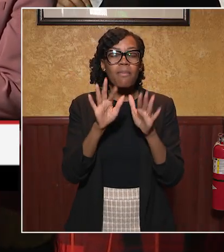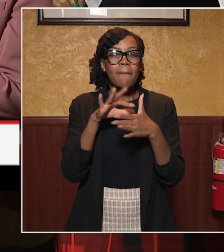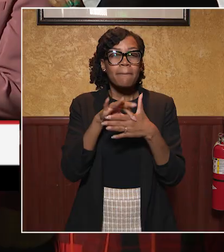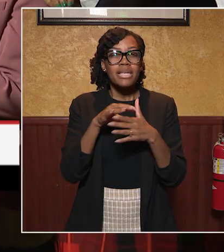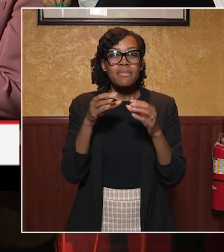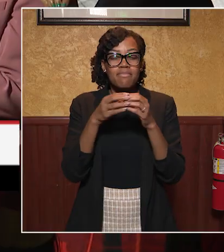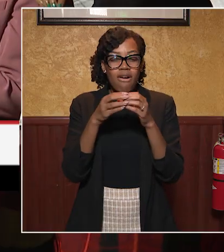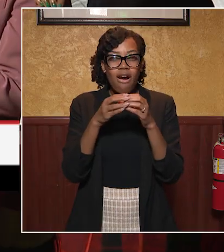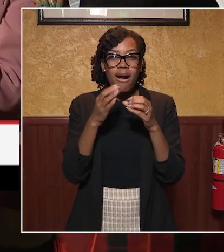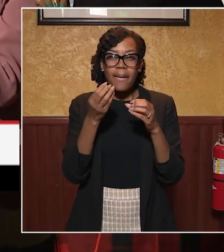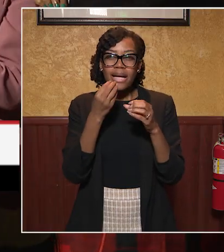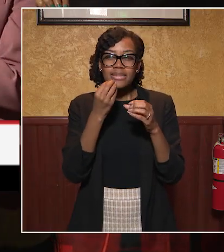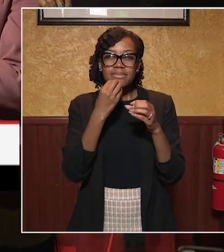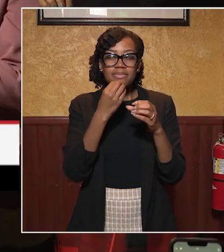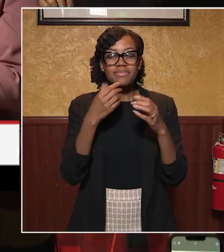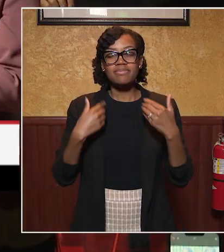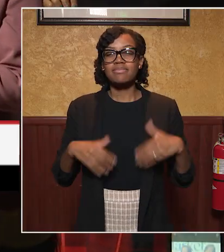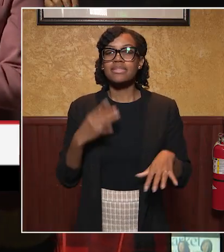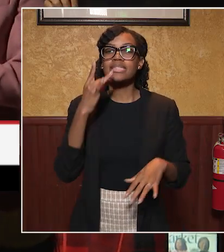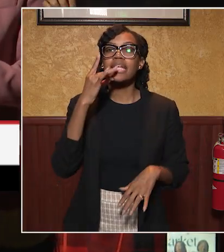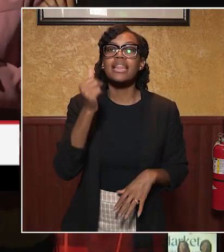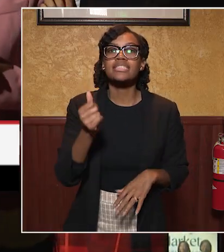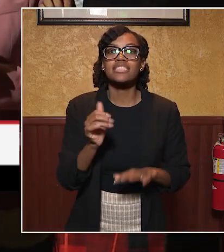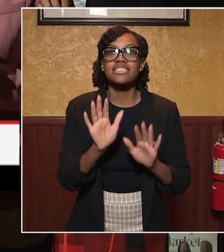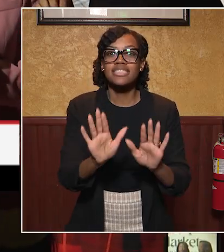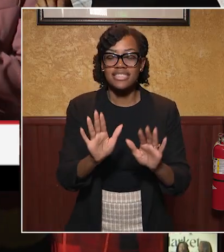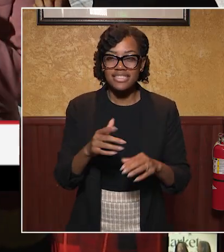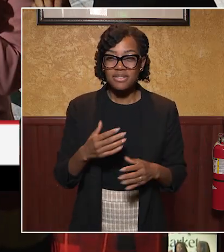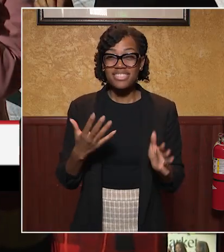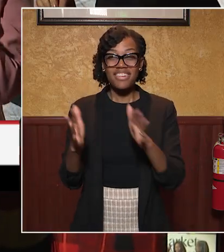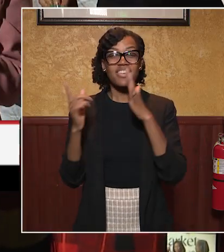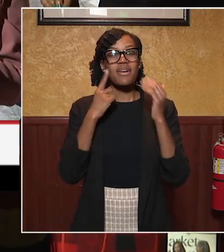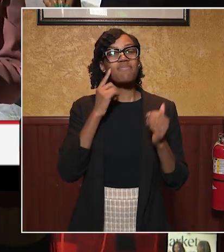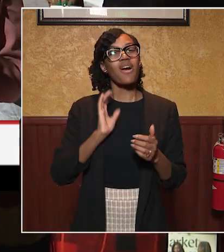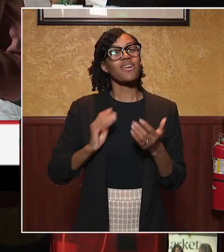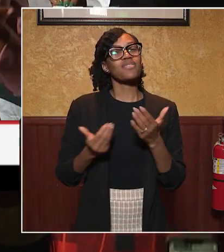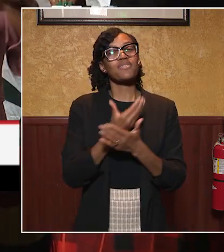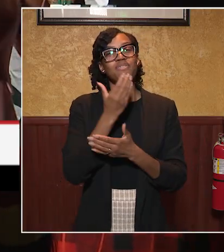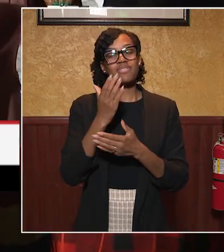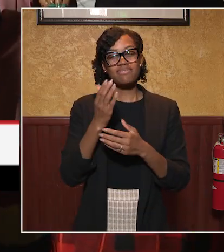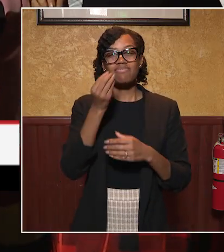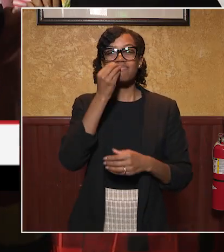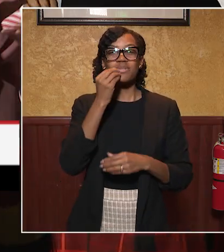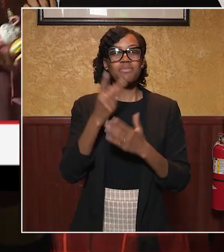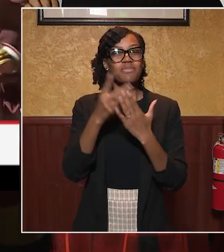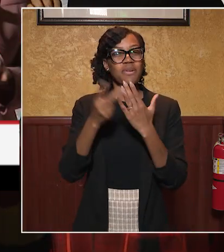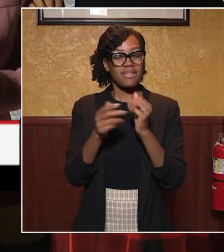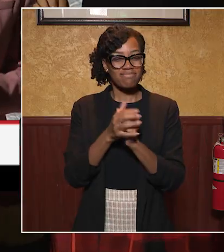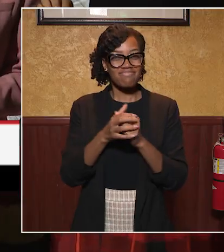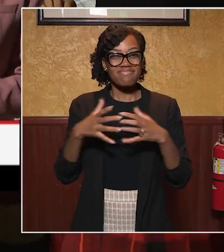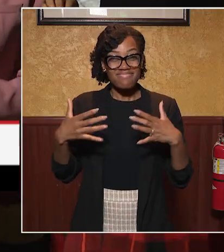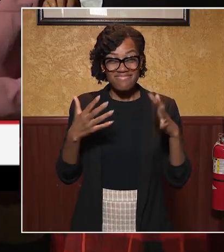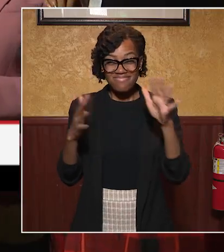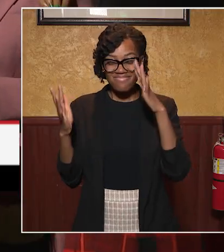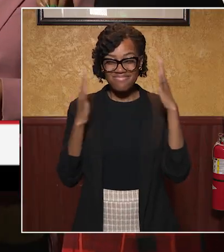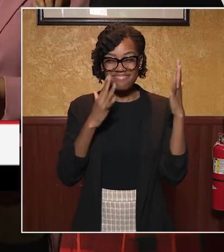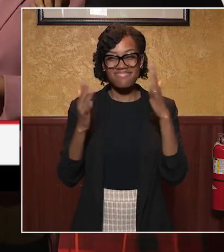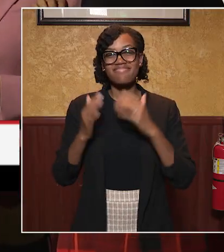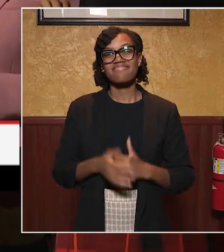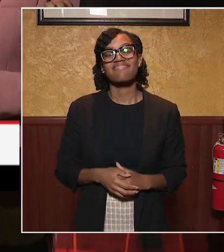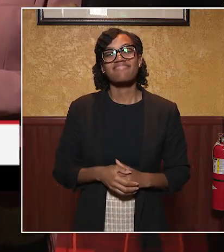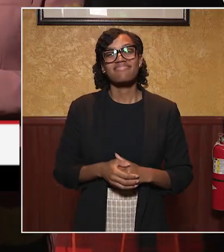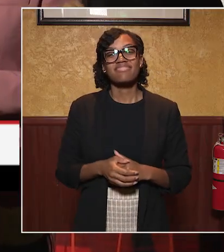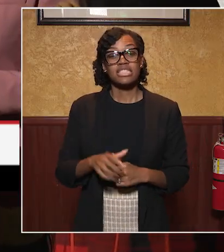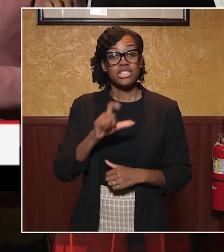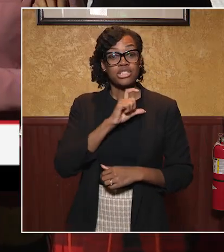ever want to taste. So give it up for our amazing expanded food program here in downtown DC Holiday Market. Chief